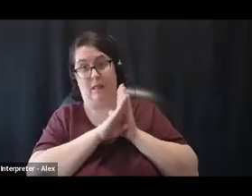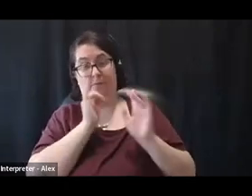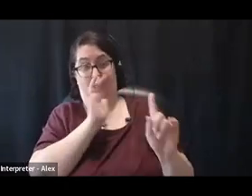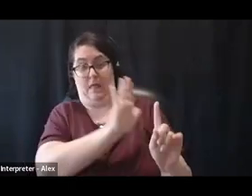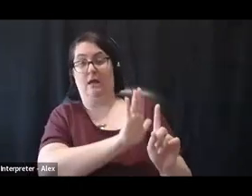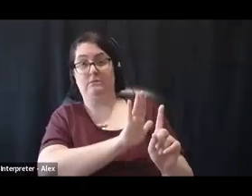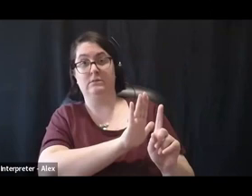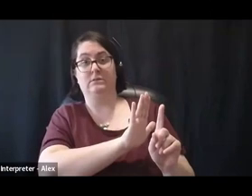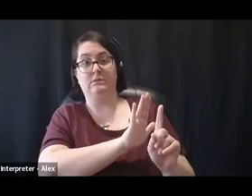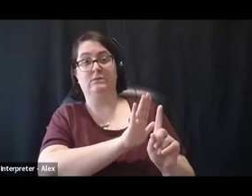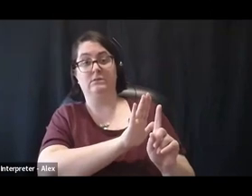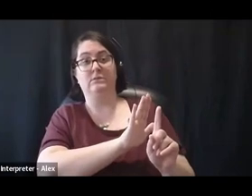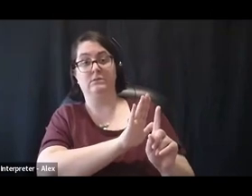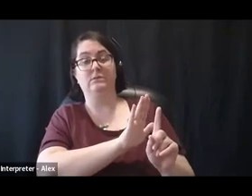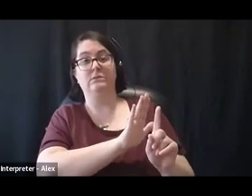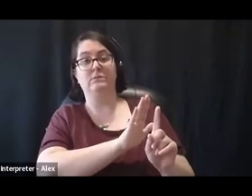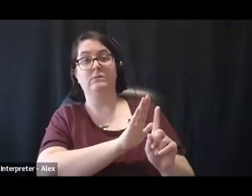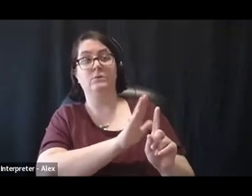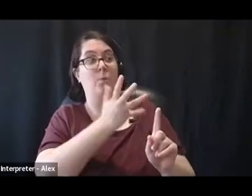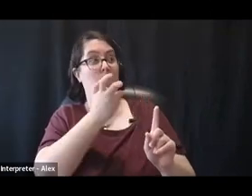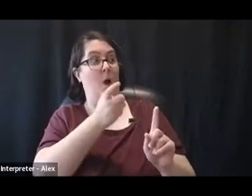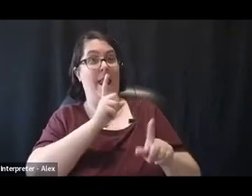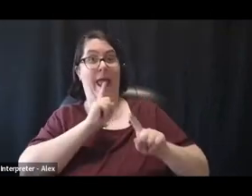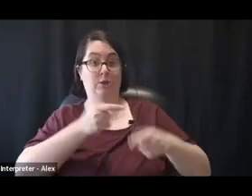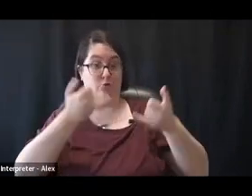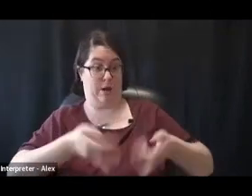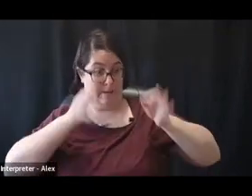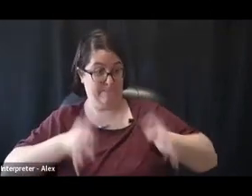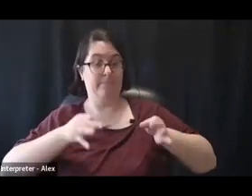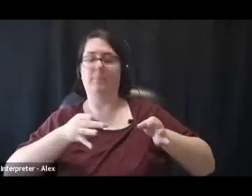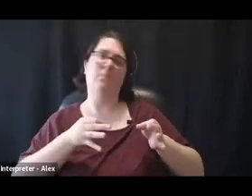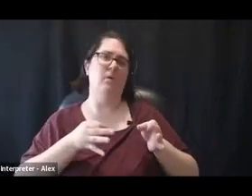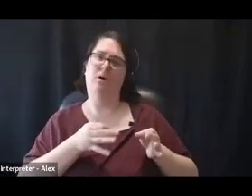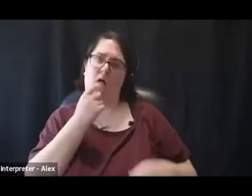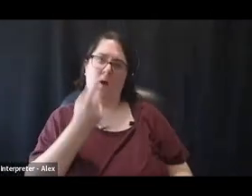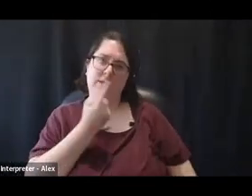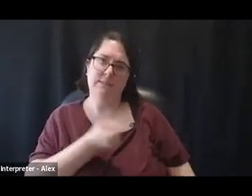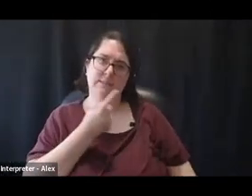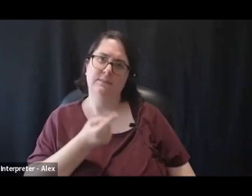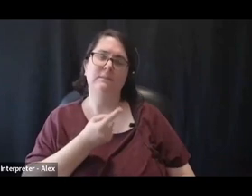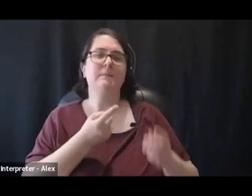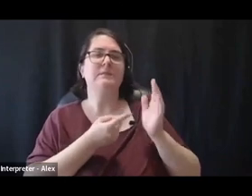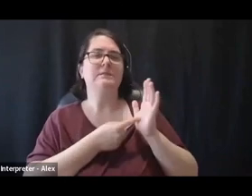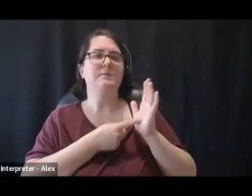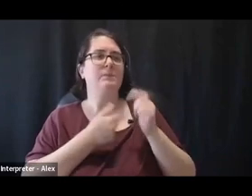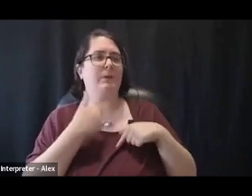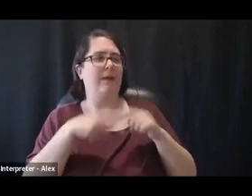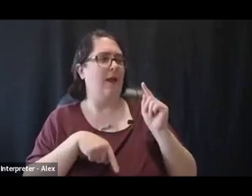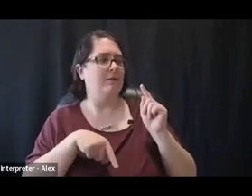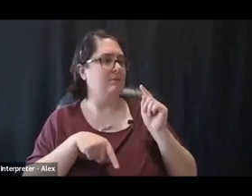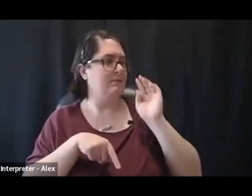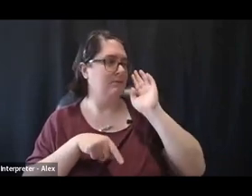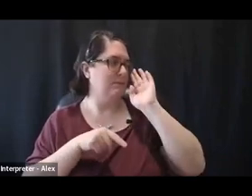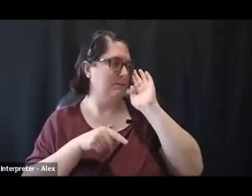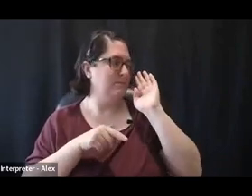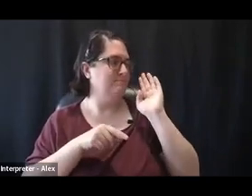are about not reaching for certainty in places where it really has no business, given that it will not allow for us to have the